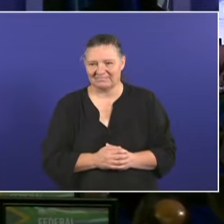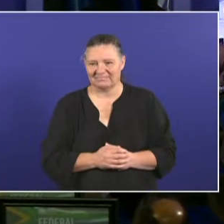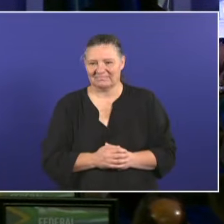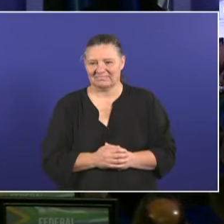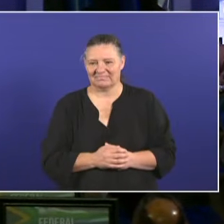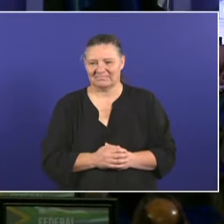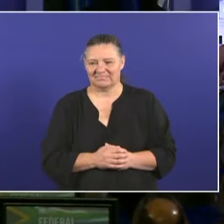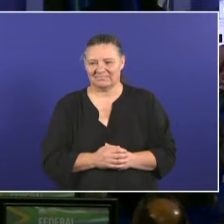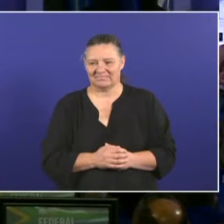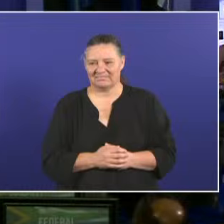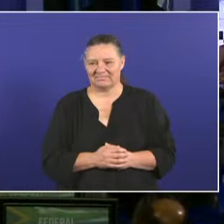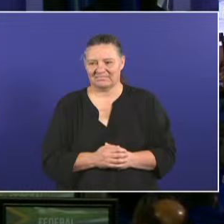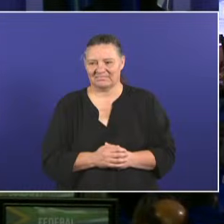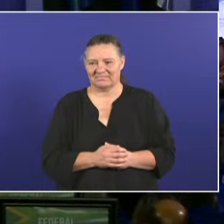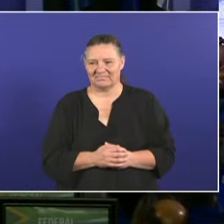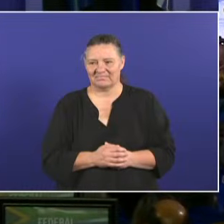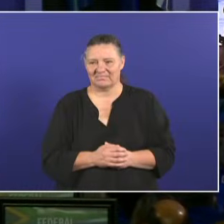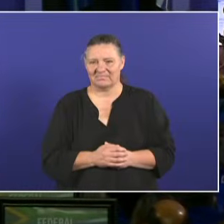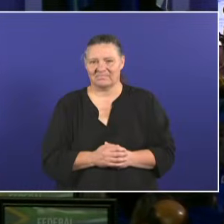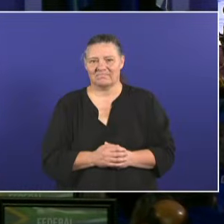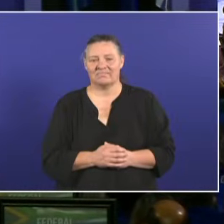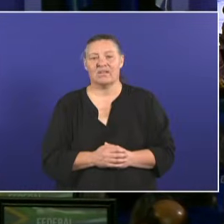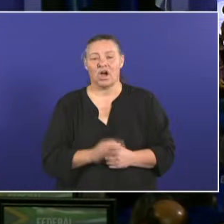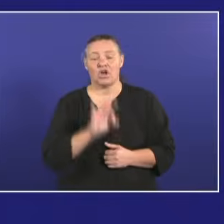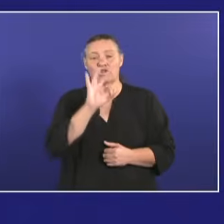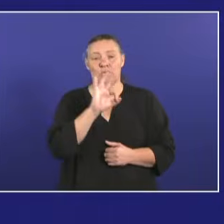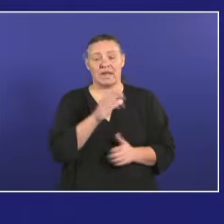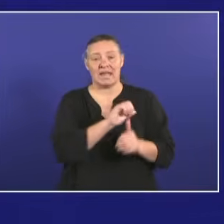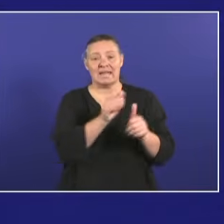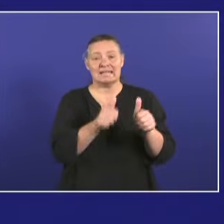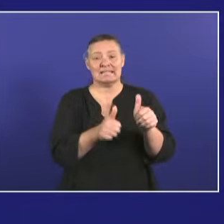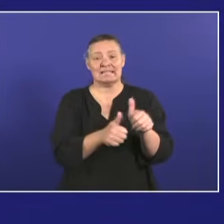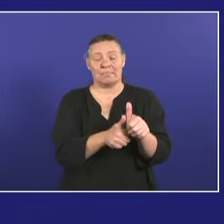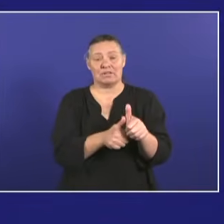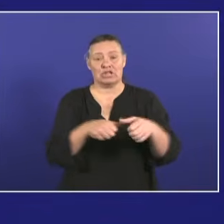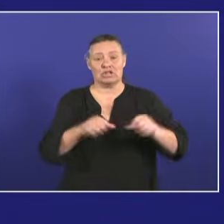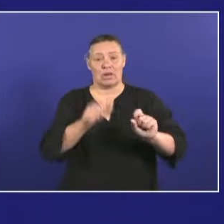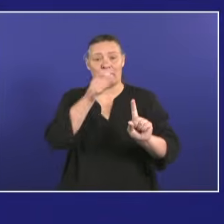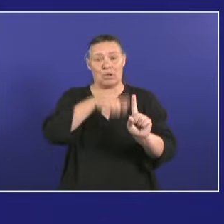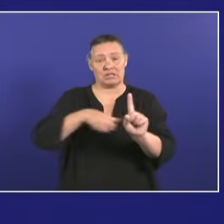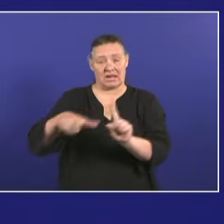Delegates, we now move to our 3 deputy chairpersons of Federal Council.